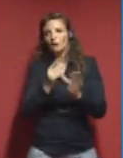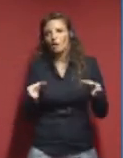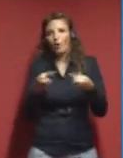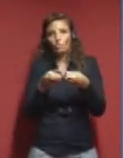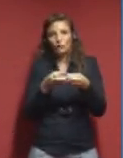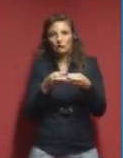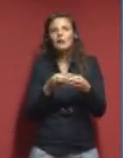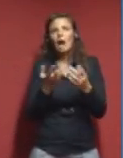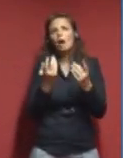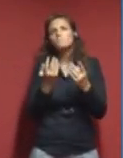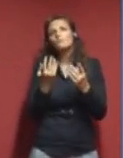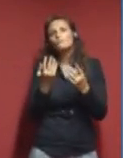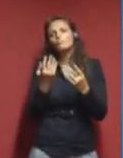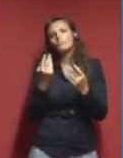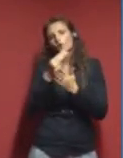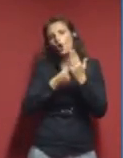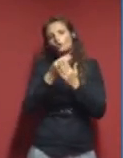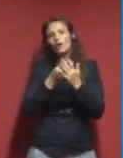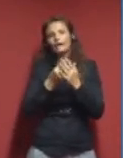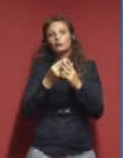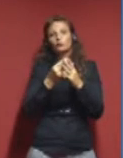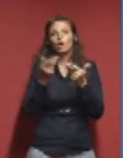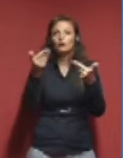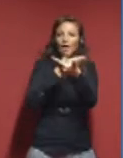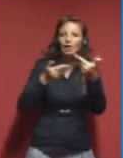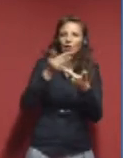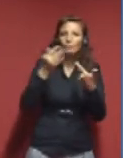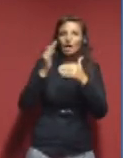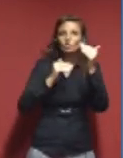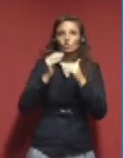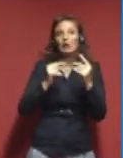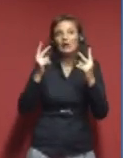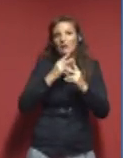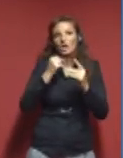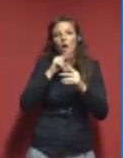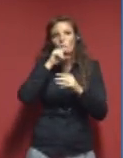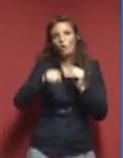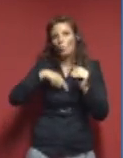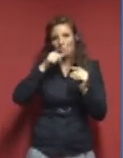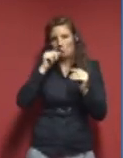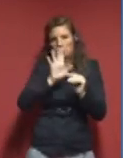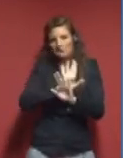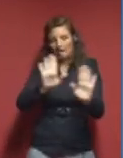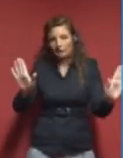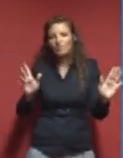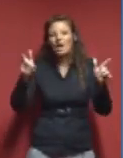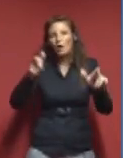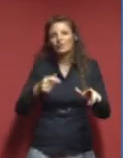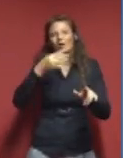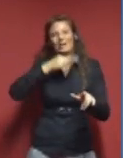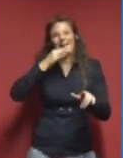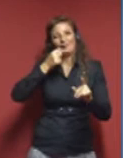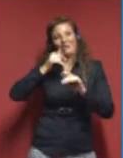project, and luckily I don't have to talk much about that because previous speakers talked about